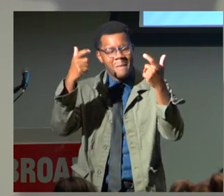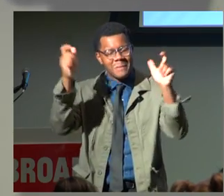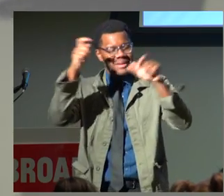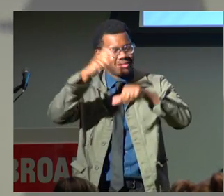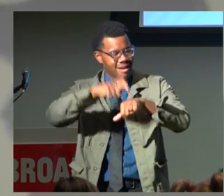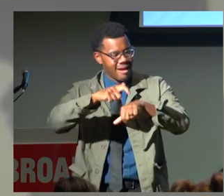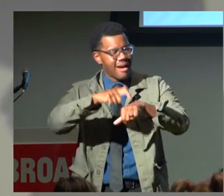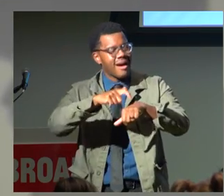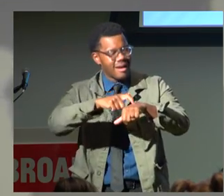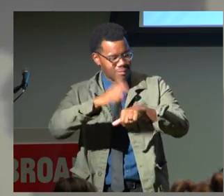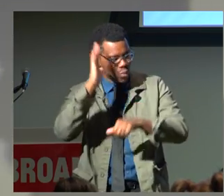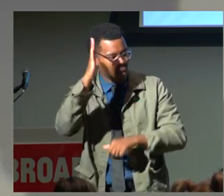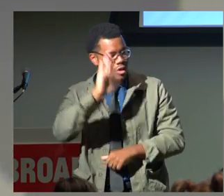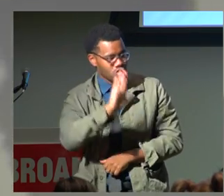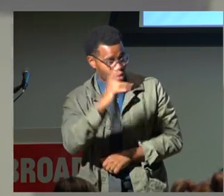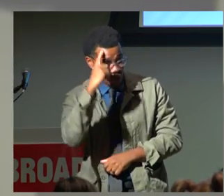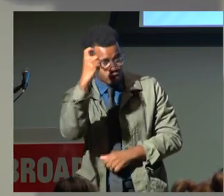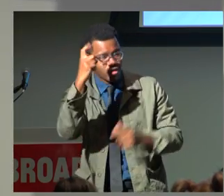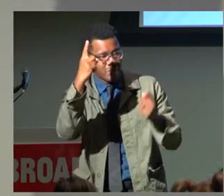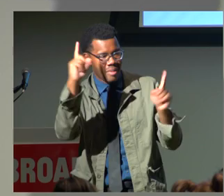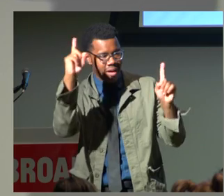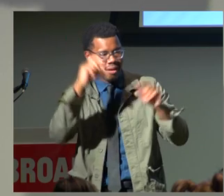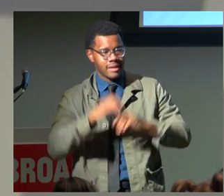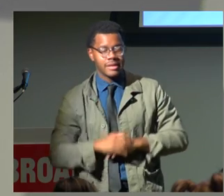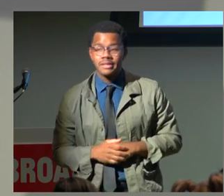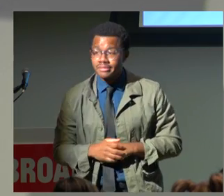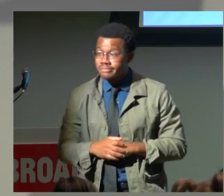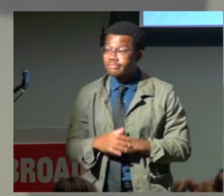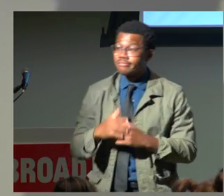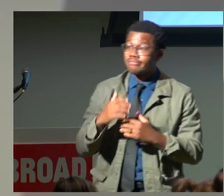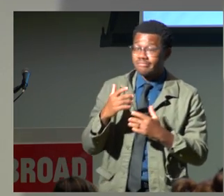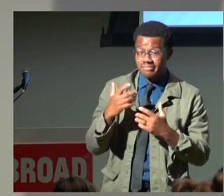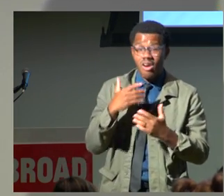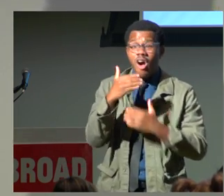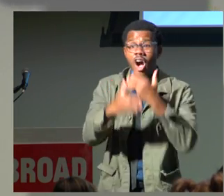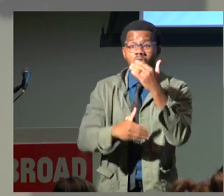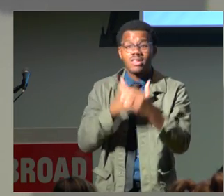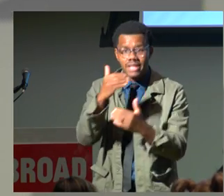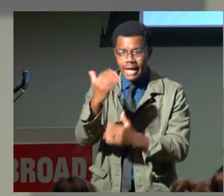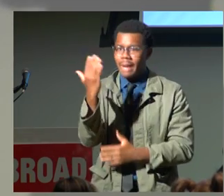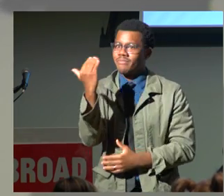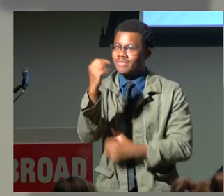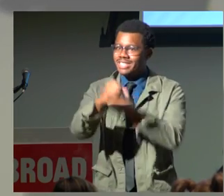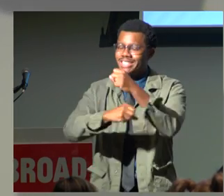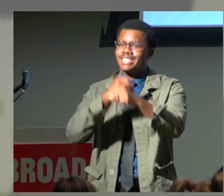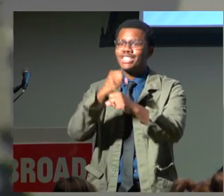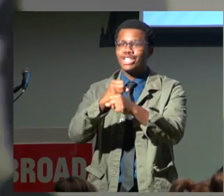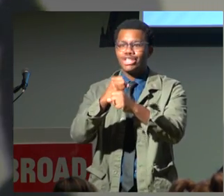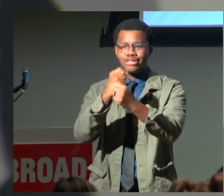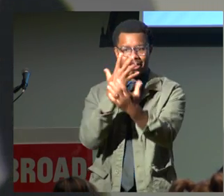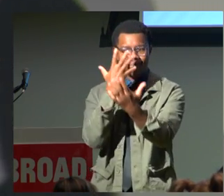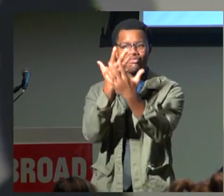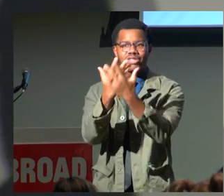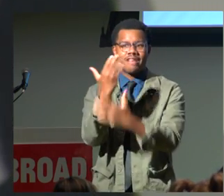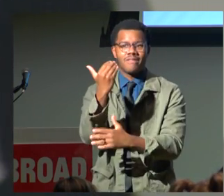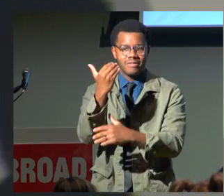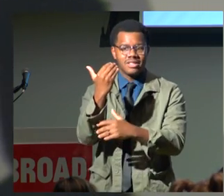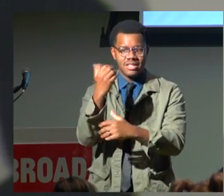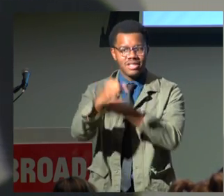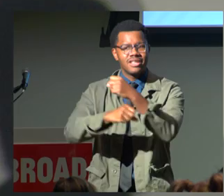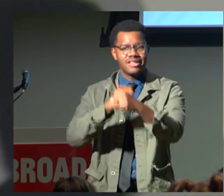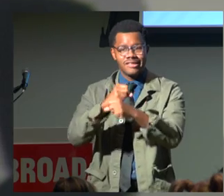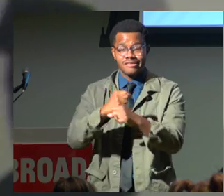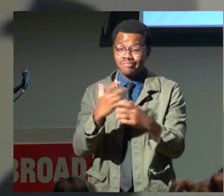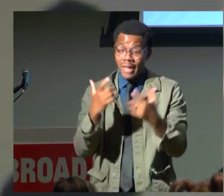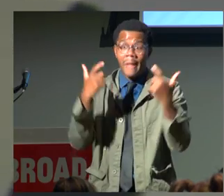your dreams. And before you know, you got 15 years in prison. The big time. That's right. But energy doesn't